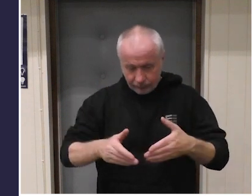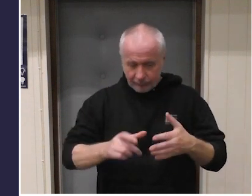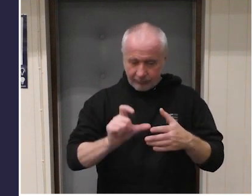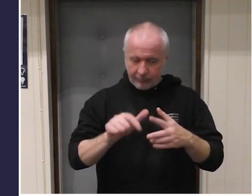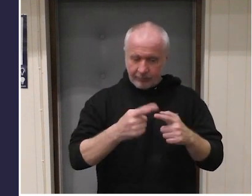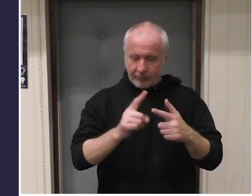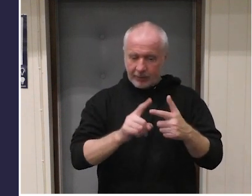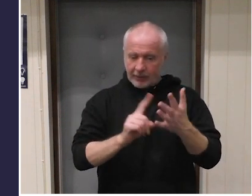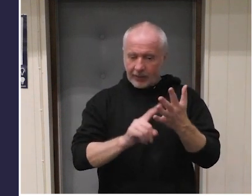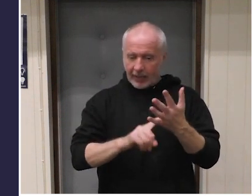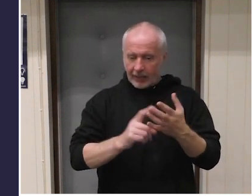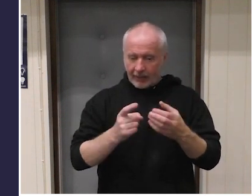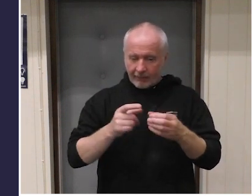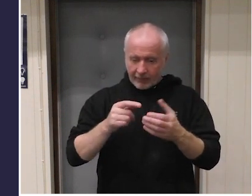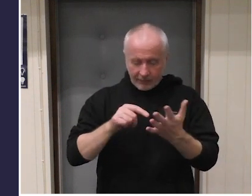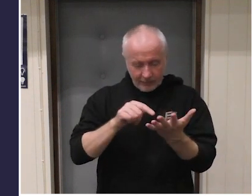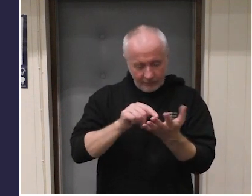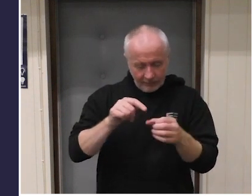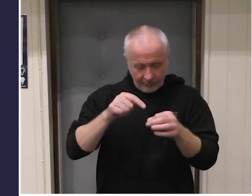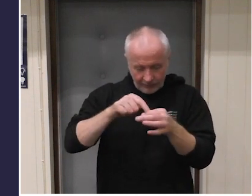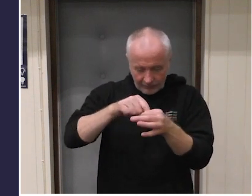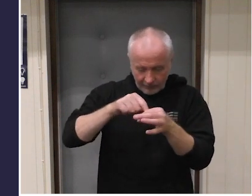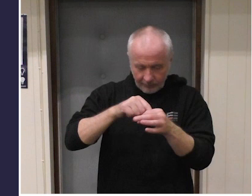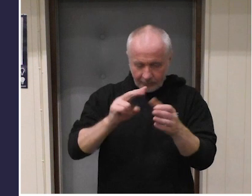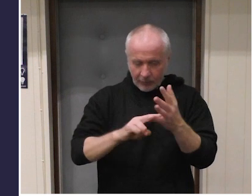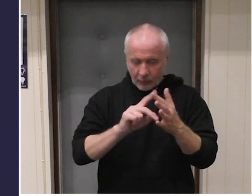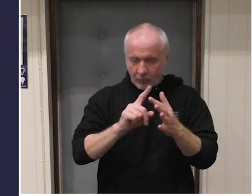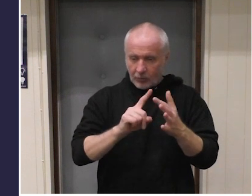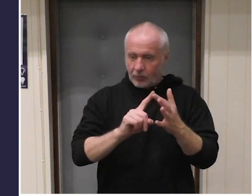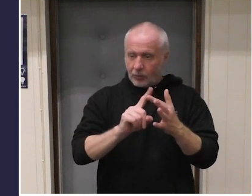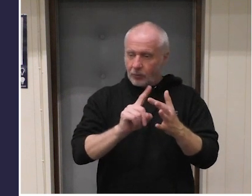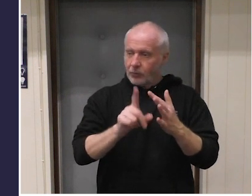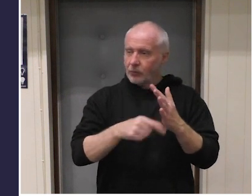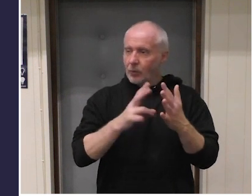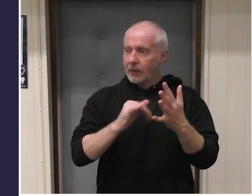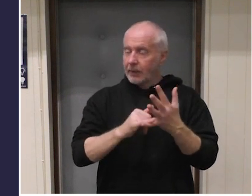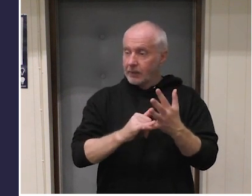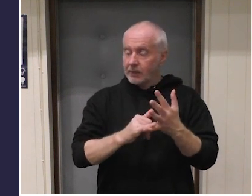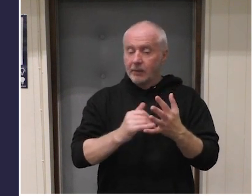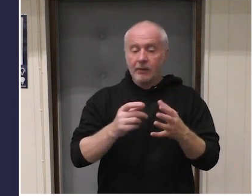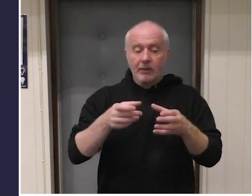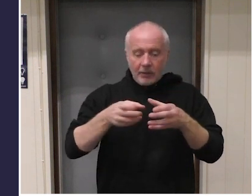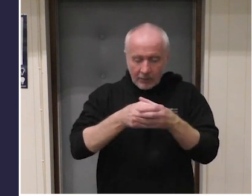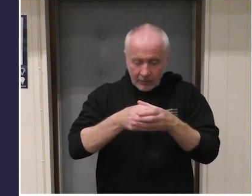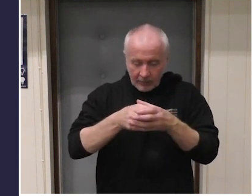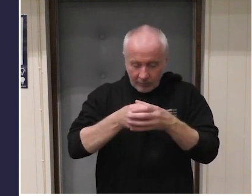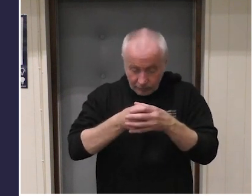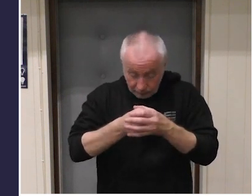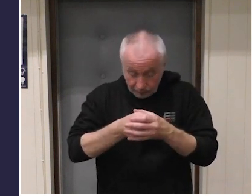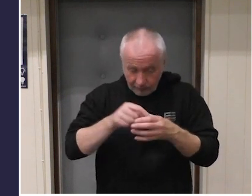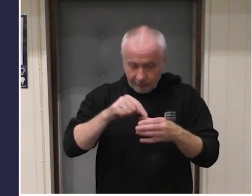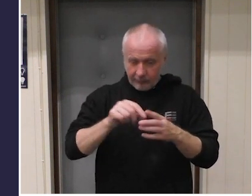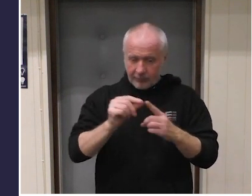The cell has a nucleus and it has these little machines called proteins which do things in the cell